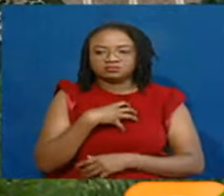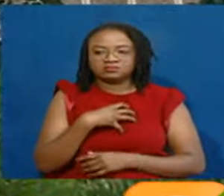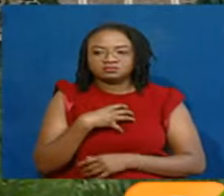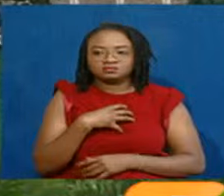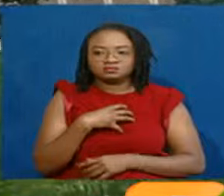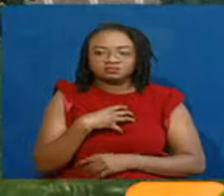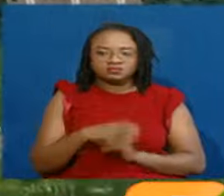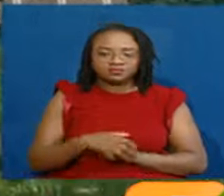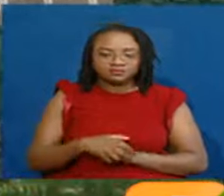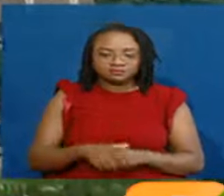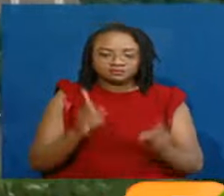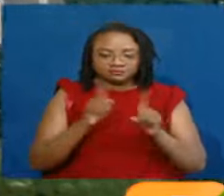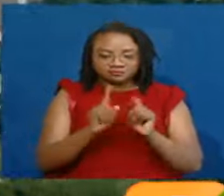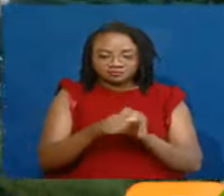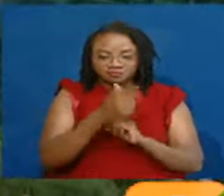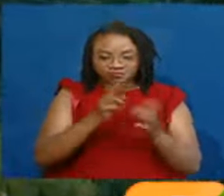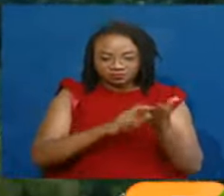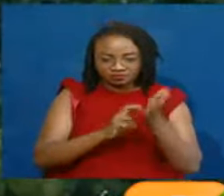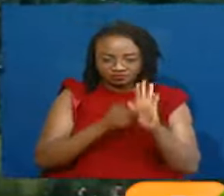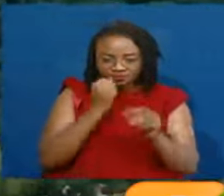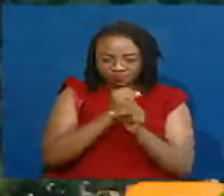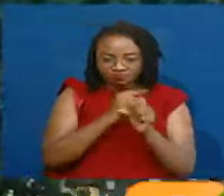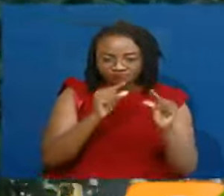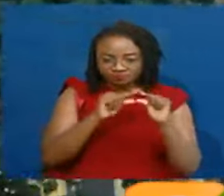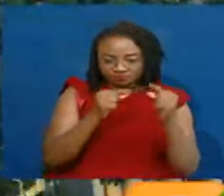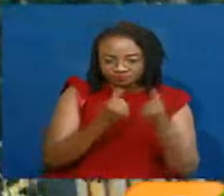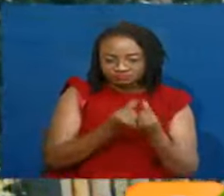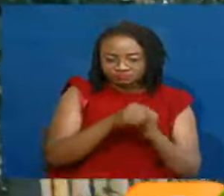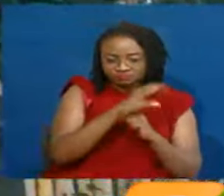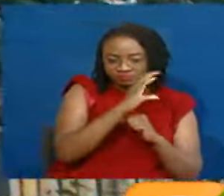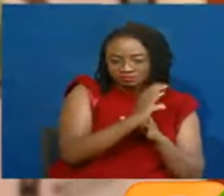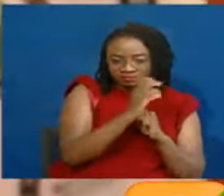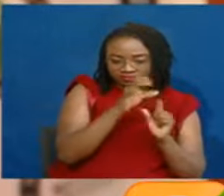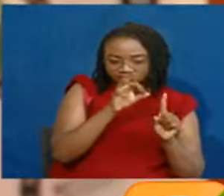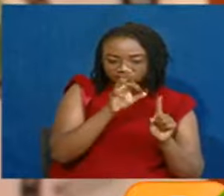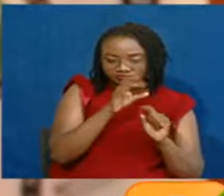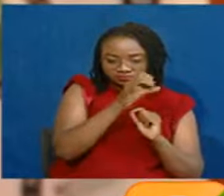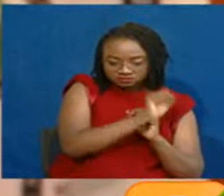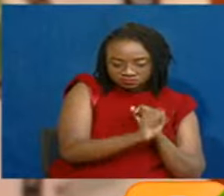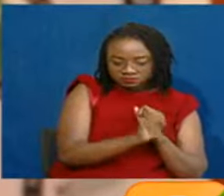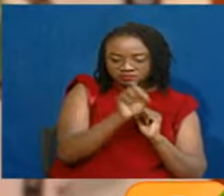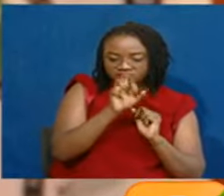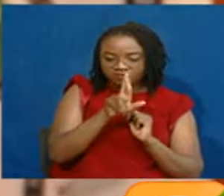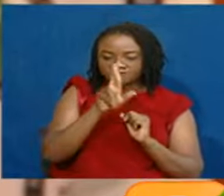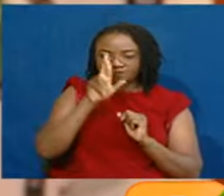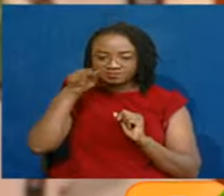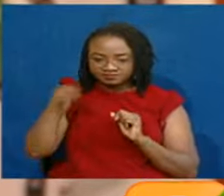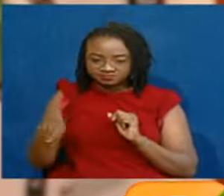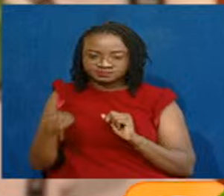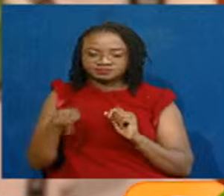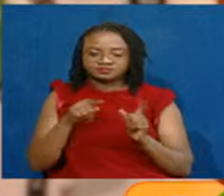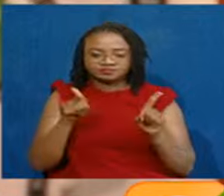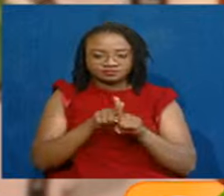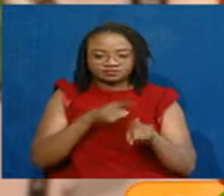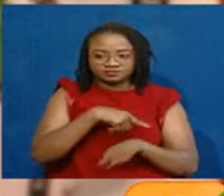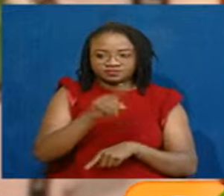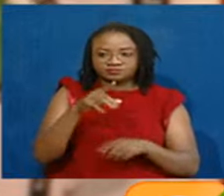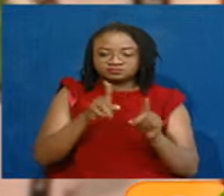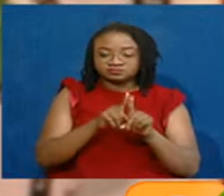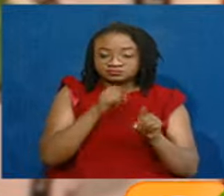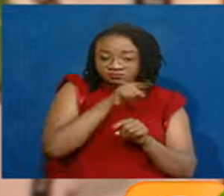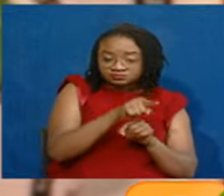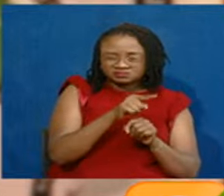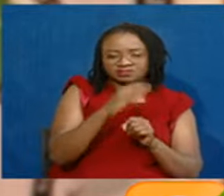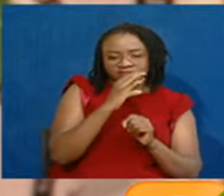supernumerary contracts serving in job groups S, R, and P. The principal secretary, in his communication that was also copied to the head of the